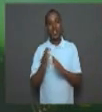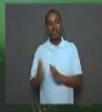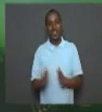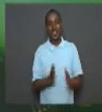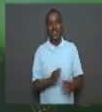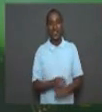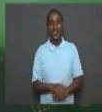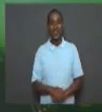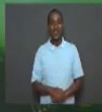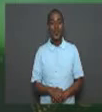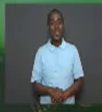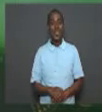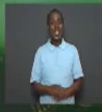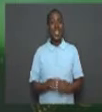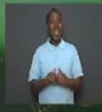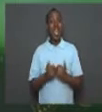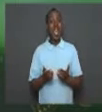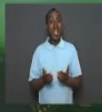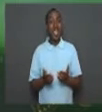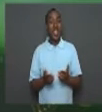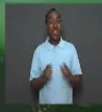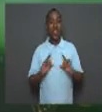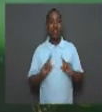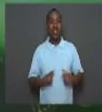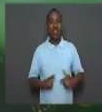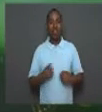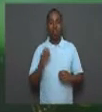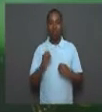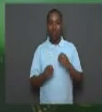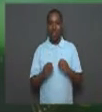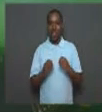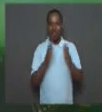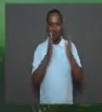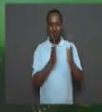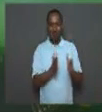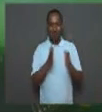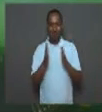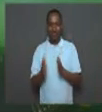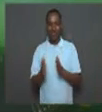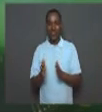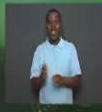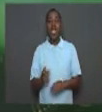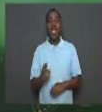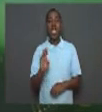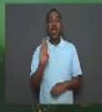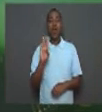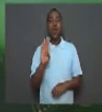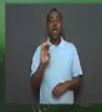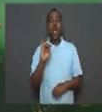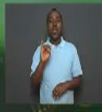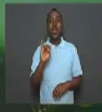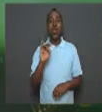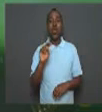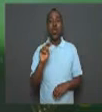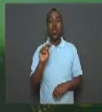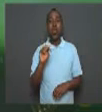of categorizing living organisms with a binomial naming system that